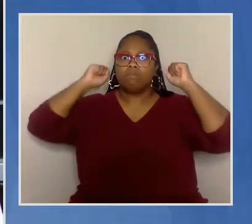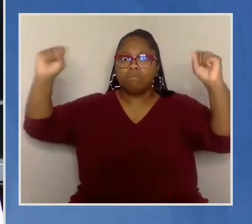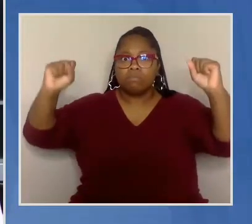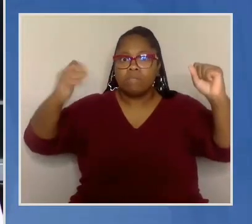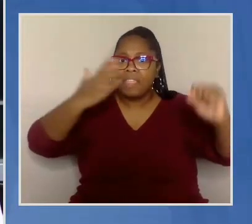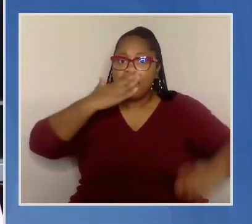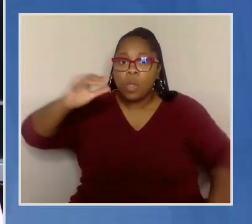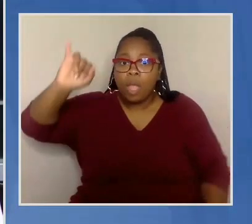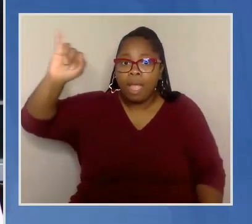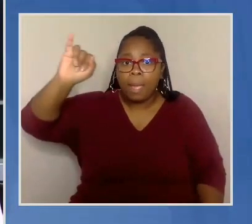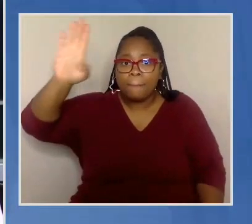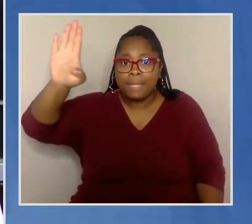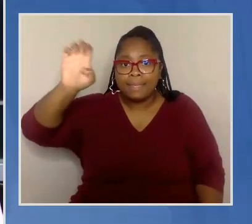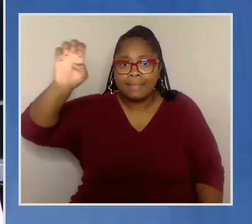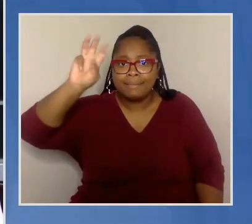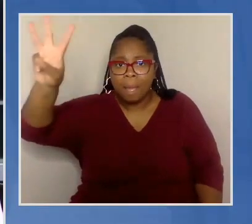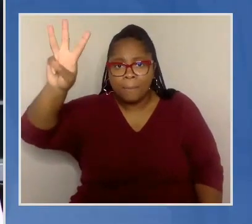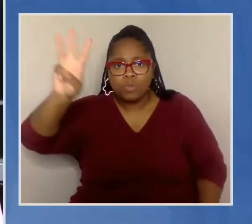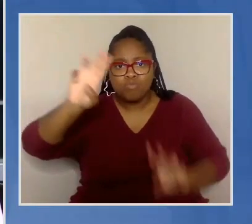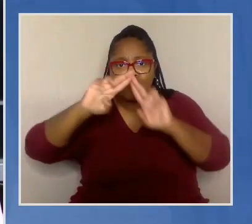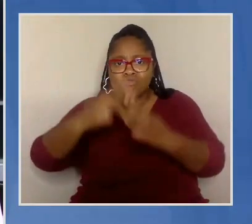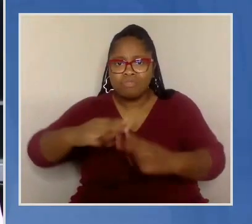IBEW.